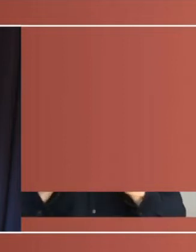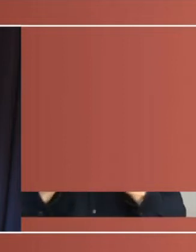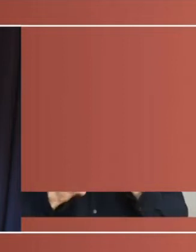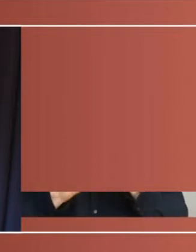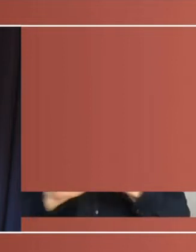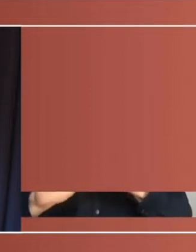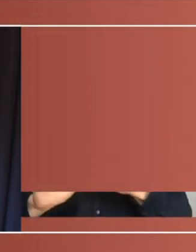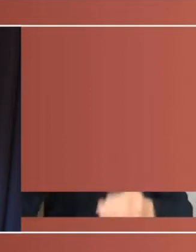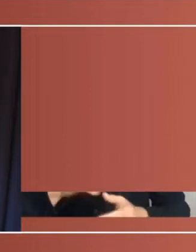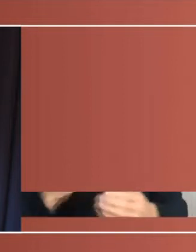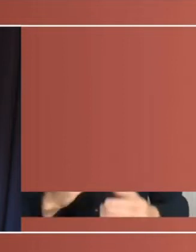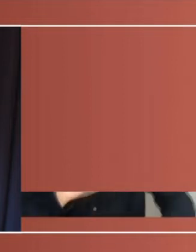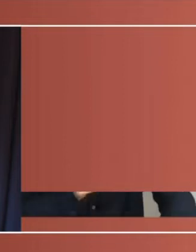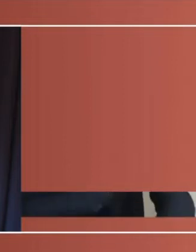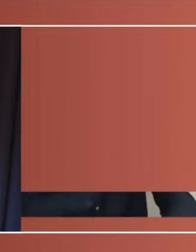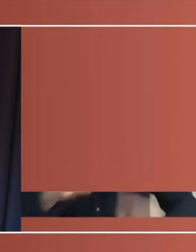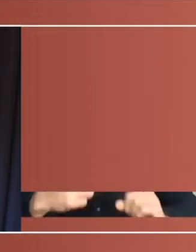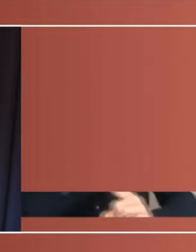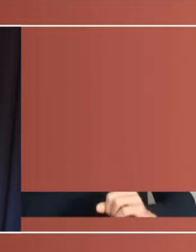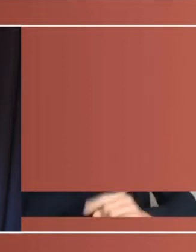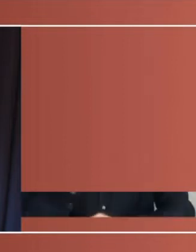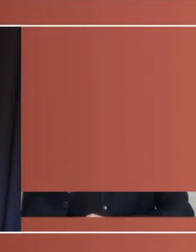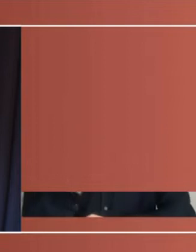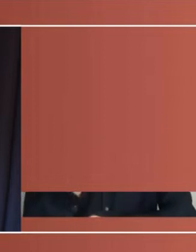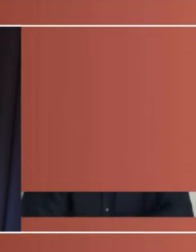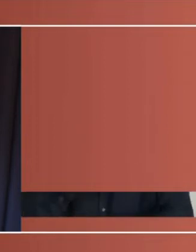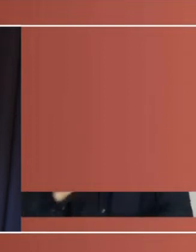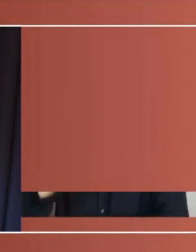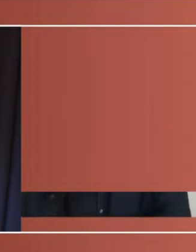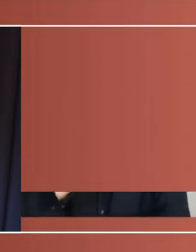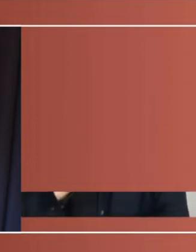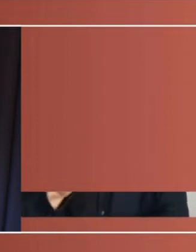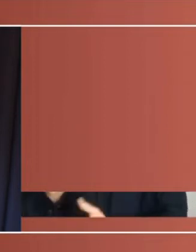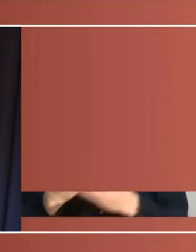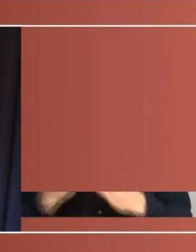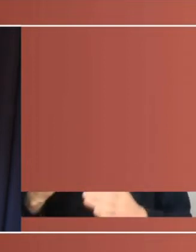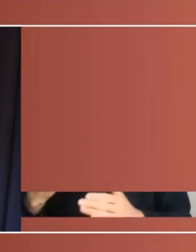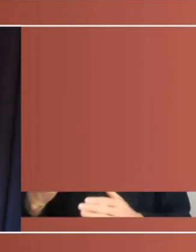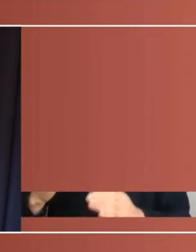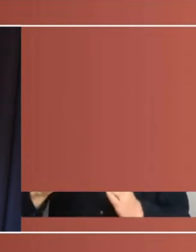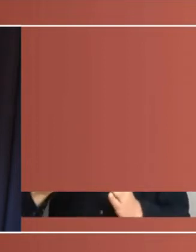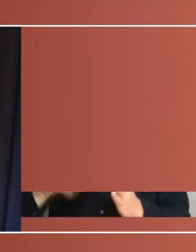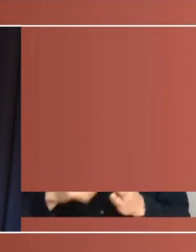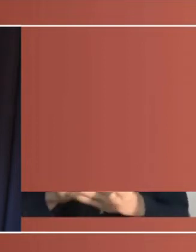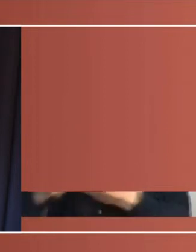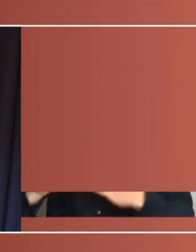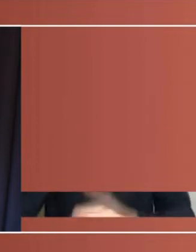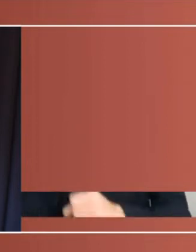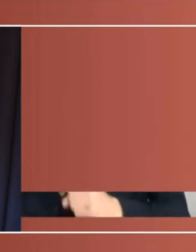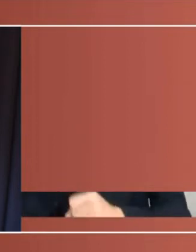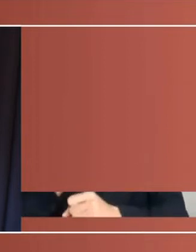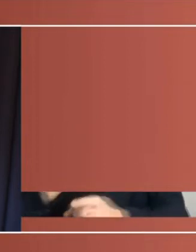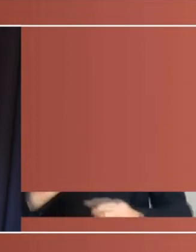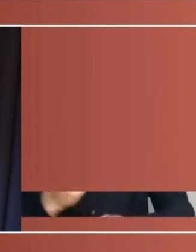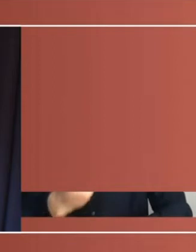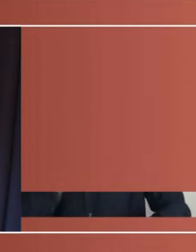1955, bar that exception in the last term of the Howard government. But party lines are also more fluid in the